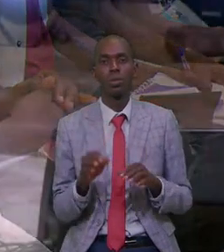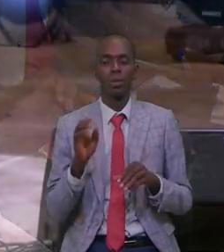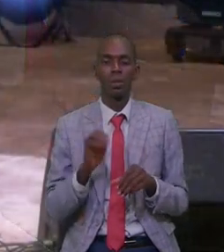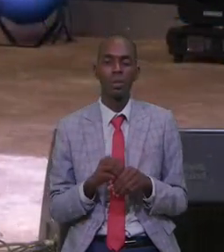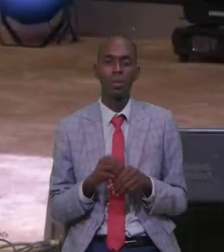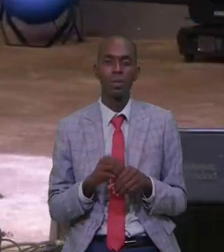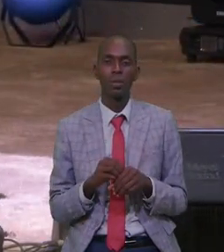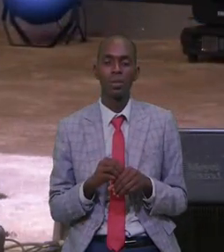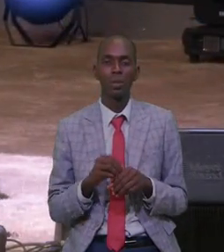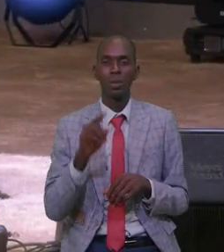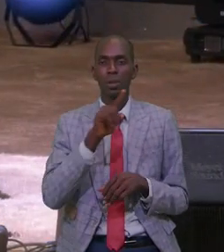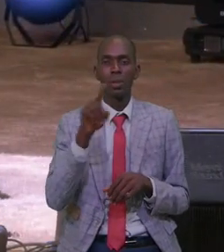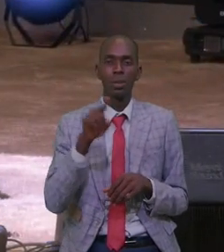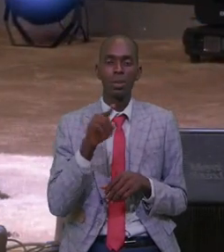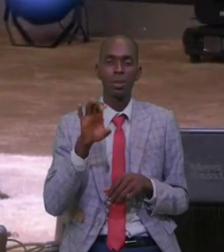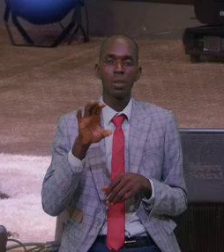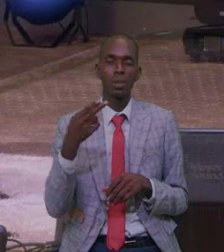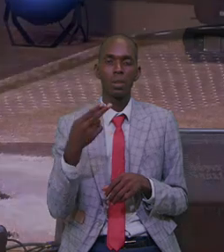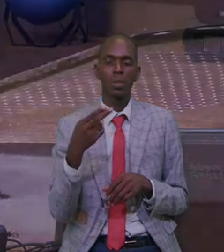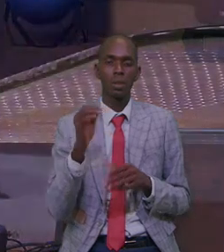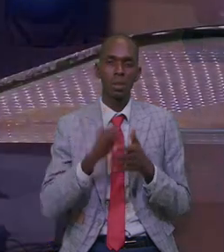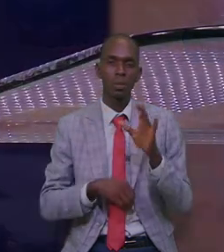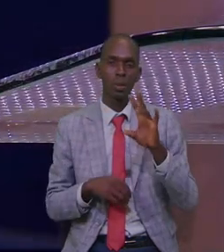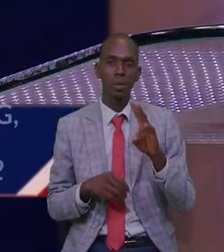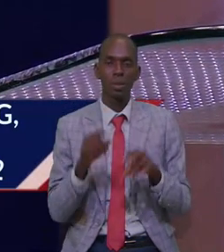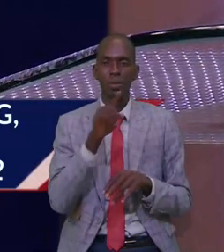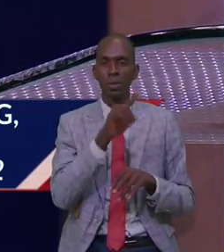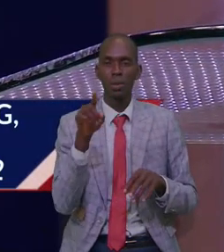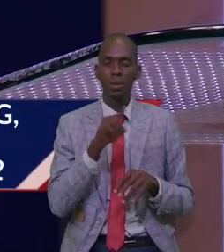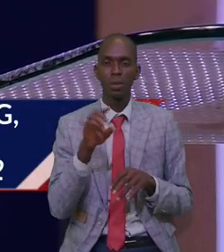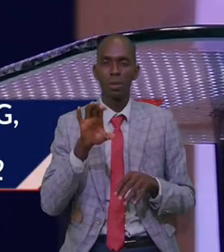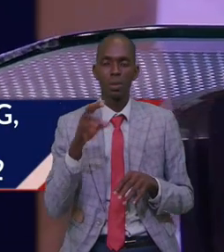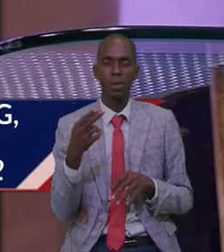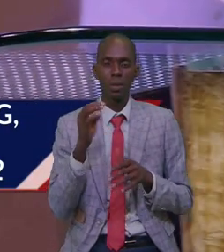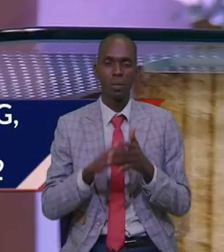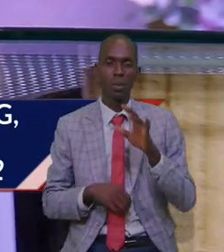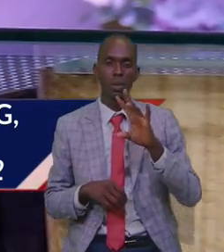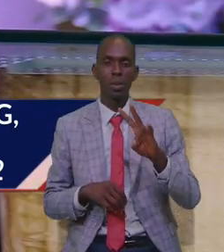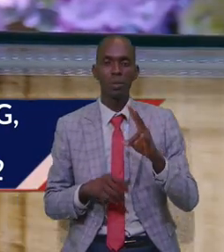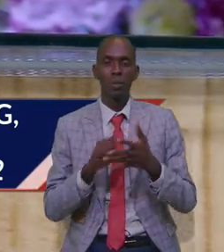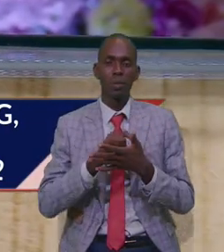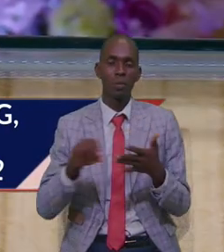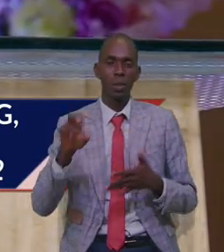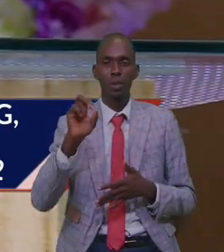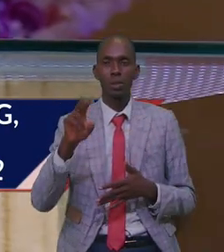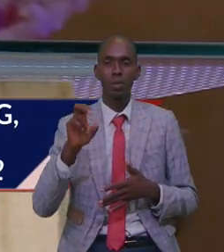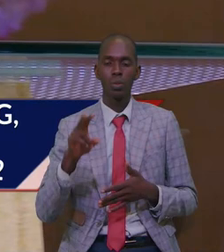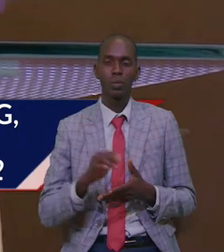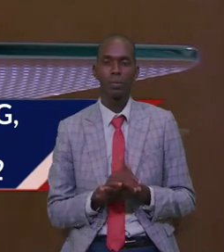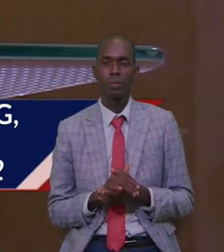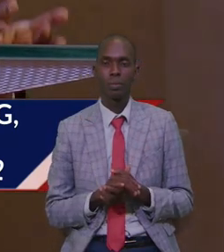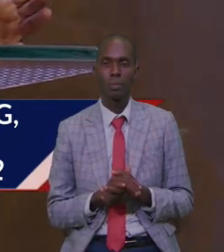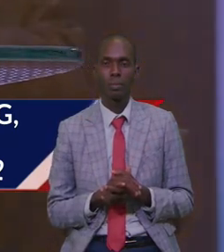at Zechariah chapter 7, and we're reading from verse 12. Zechariah chapter 7, we're reading from